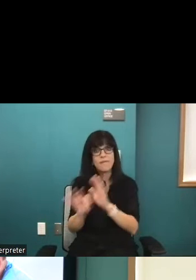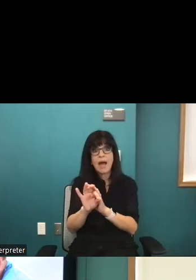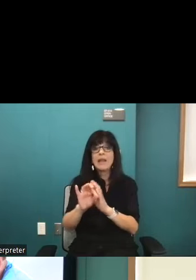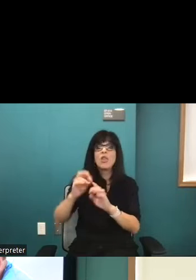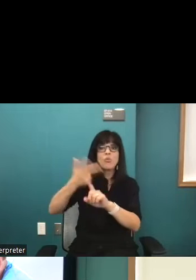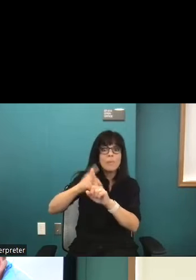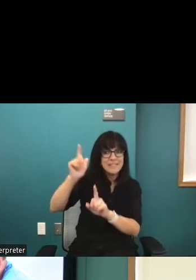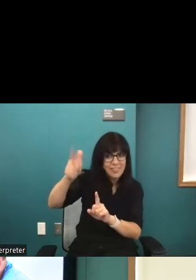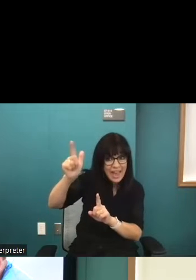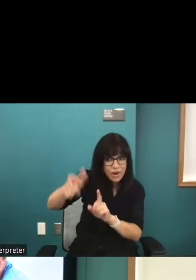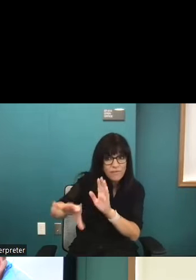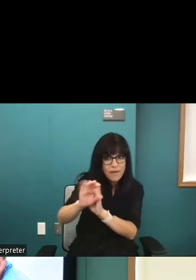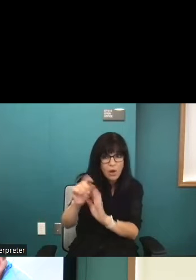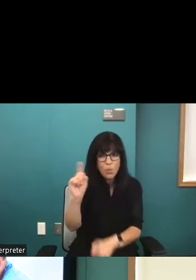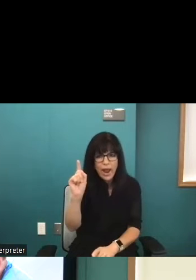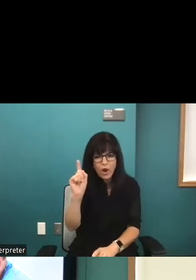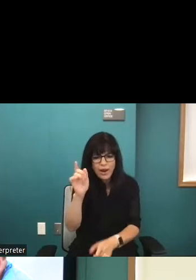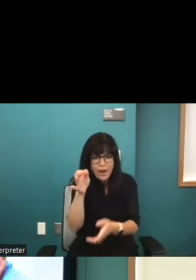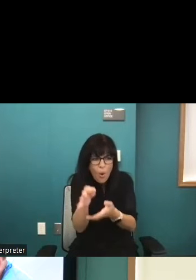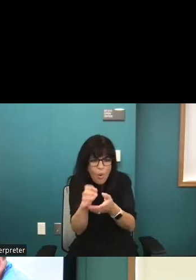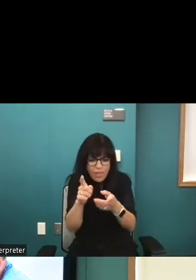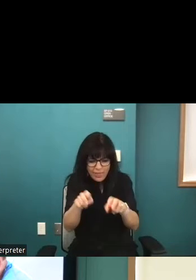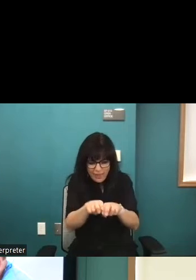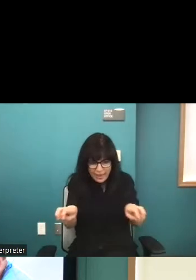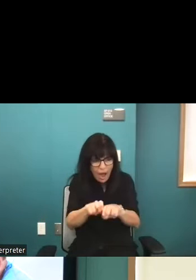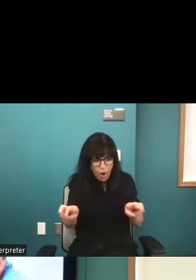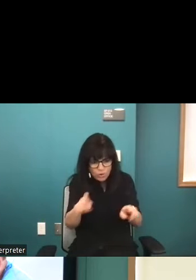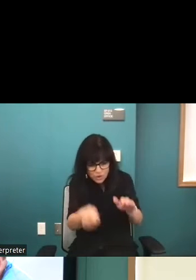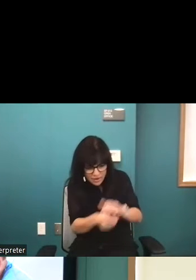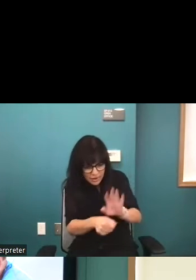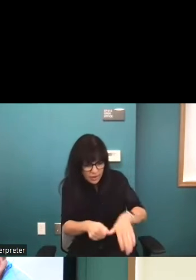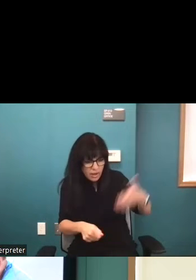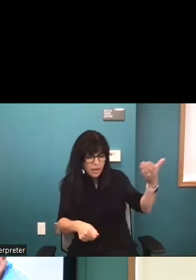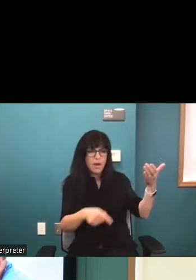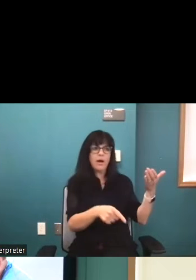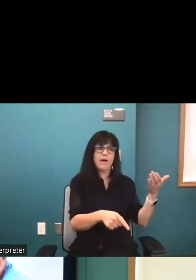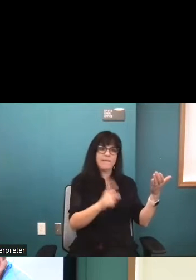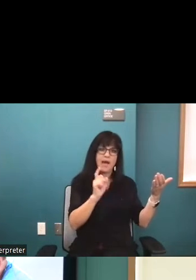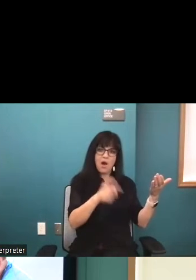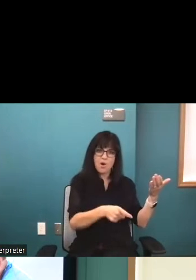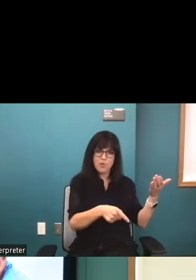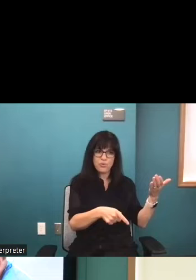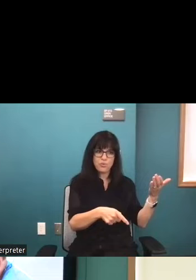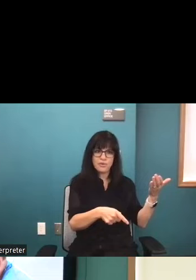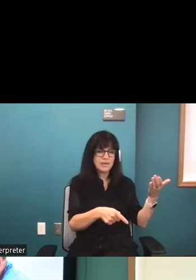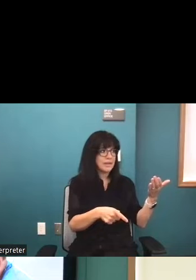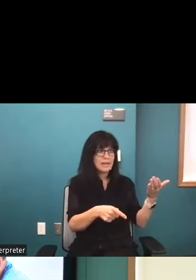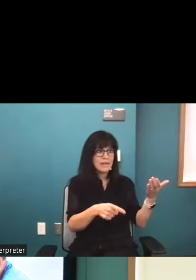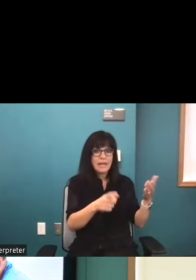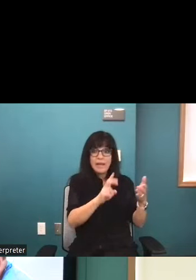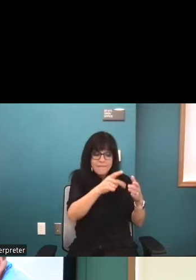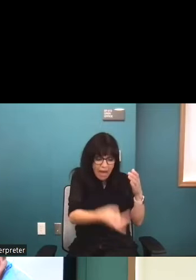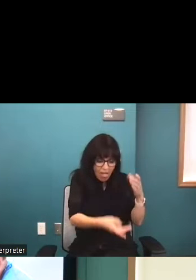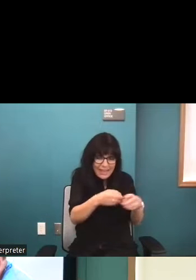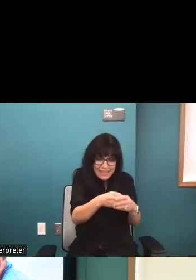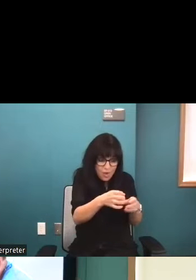months later in a little tiny hole in our couch when the kids would remove the cushions to make forts and things. There was a small hole and it happened to fall in